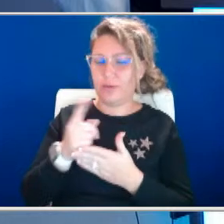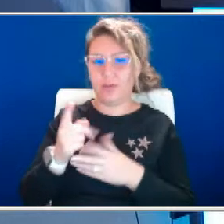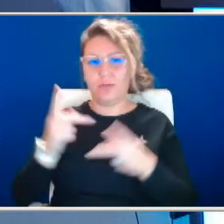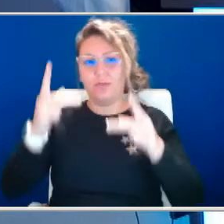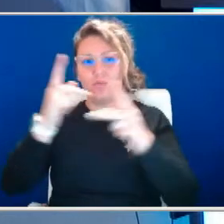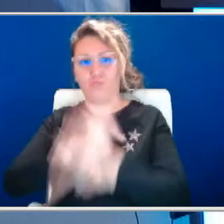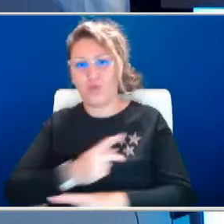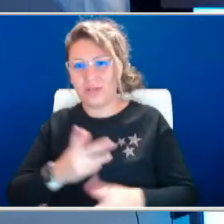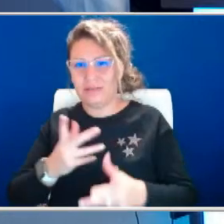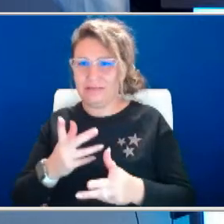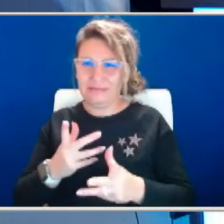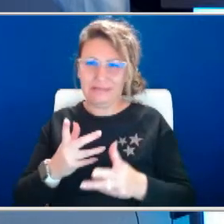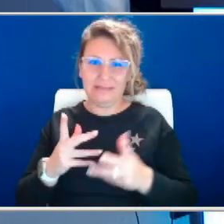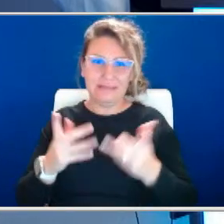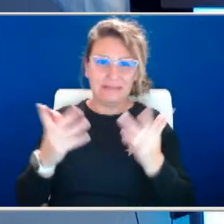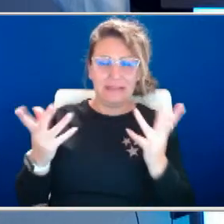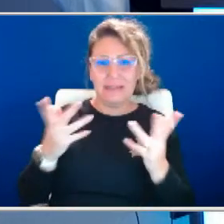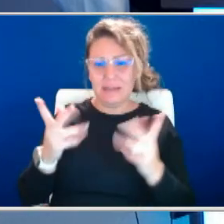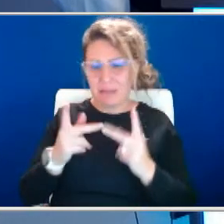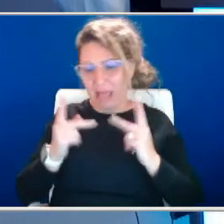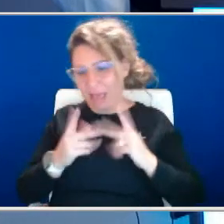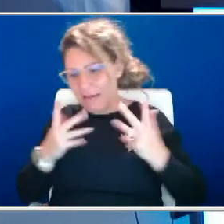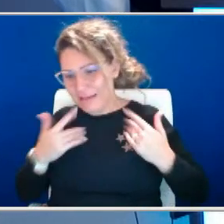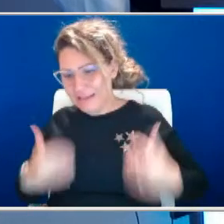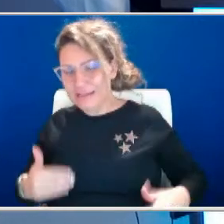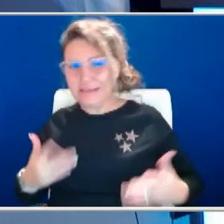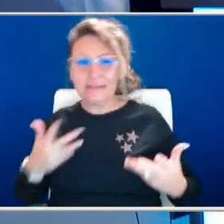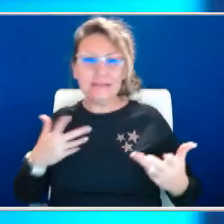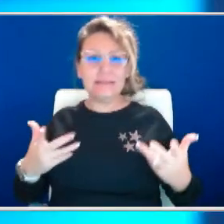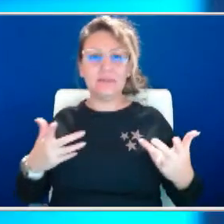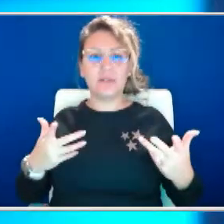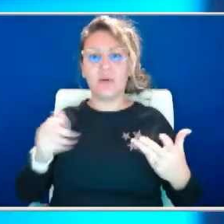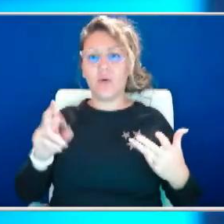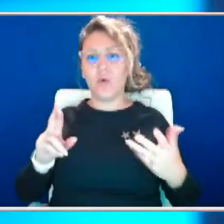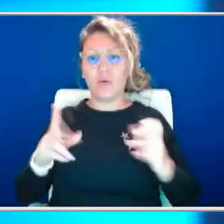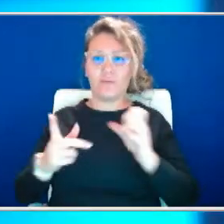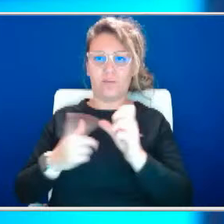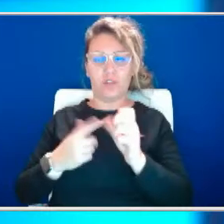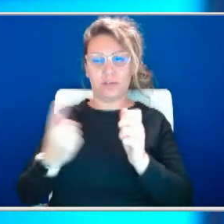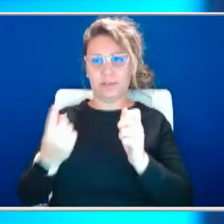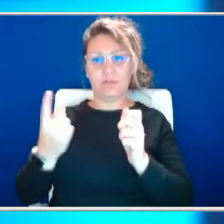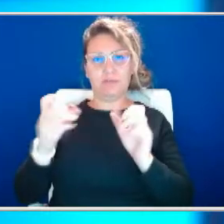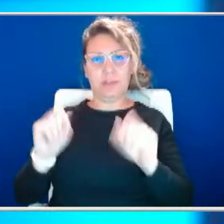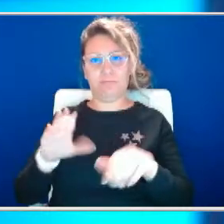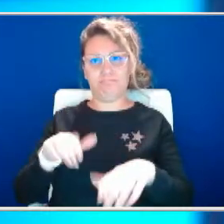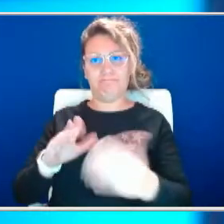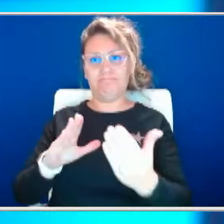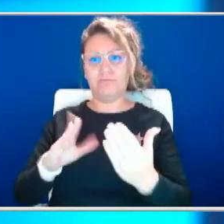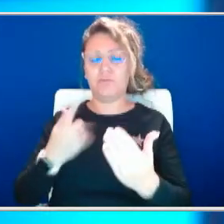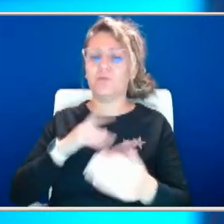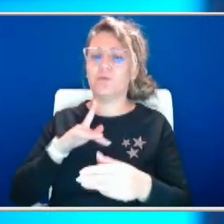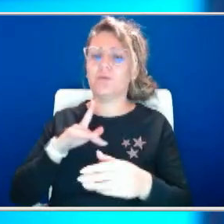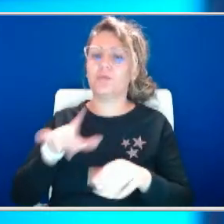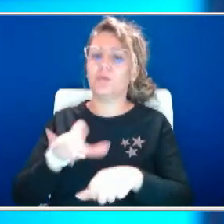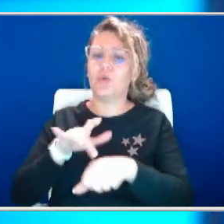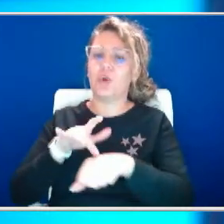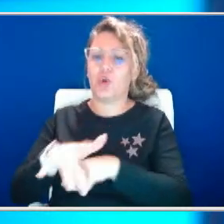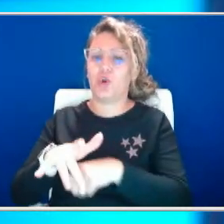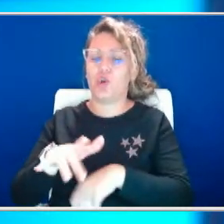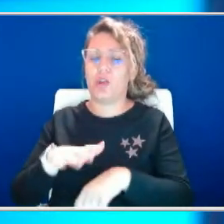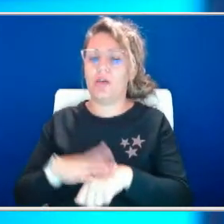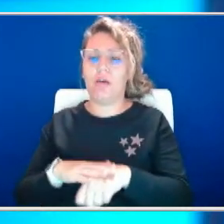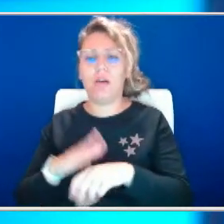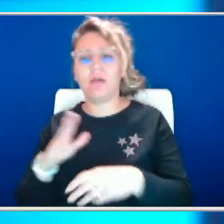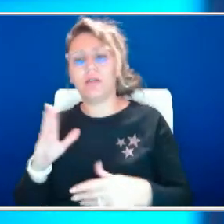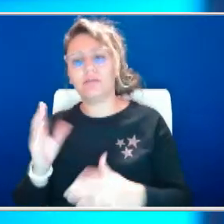to be able to have this treatment, or is this a first line of defense? I think this is something that we're going to probably be doing earlier on. So again, you